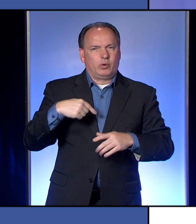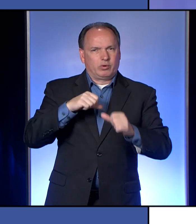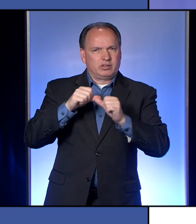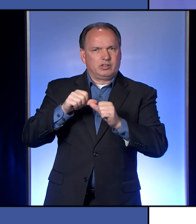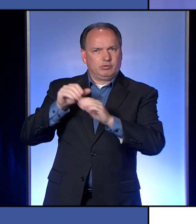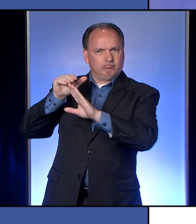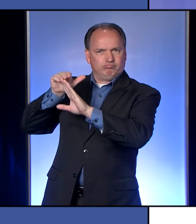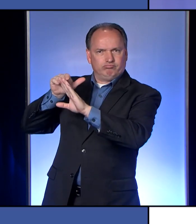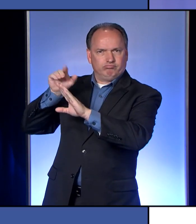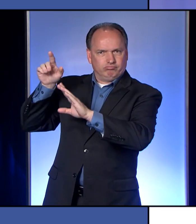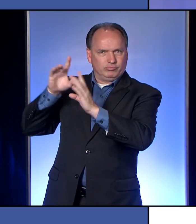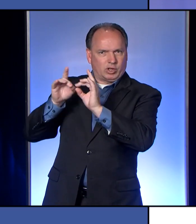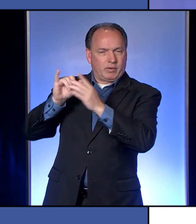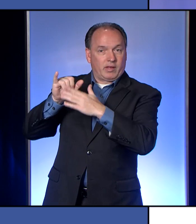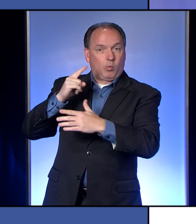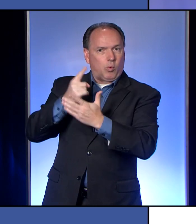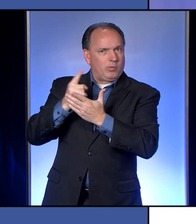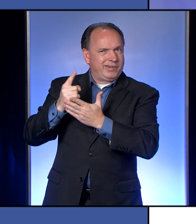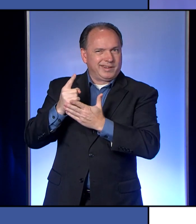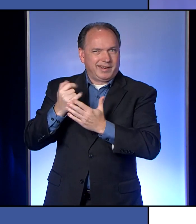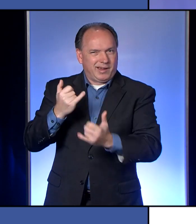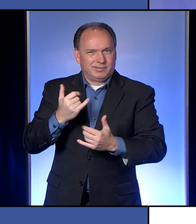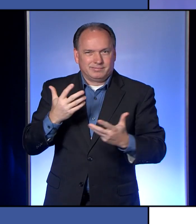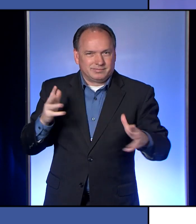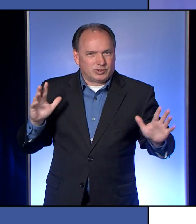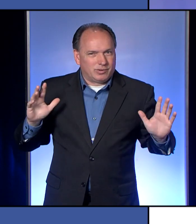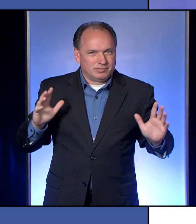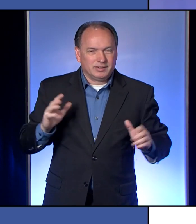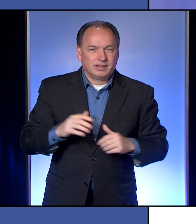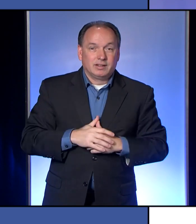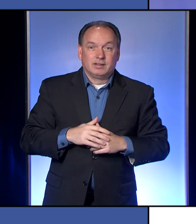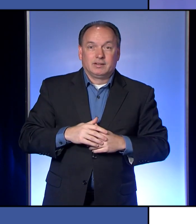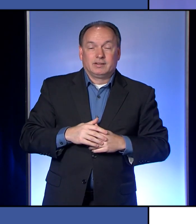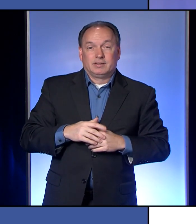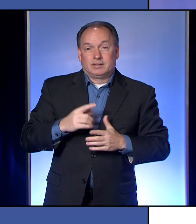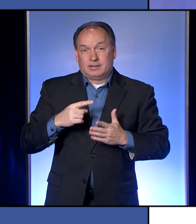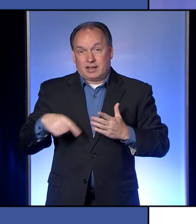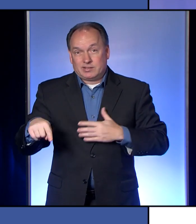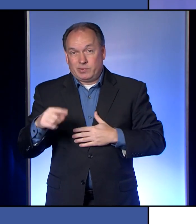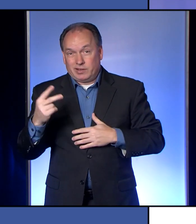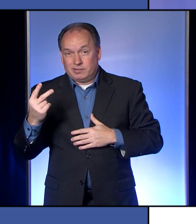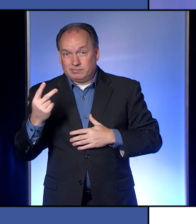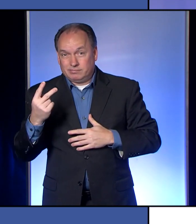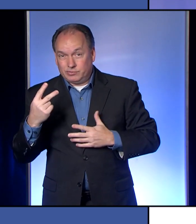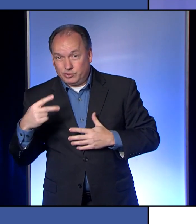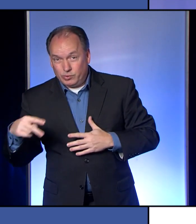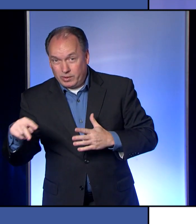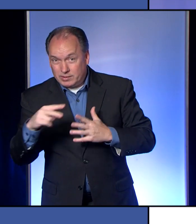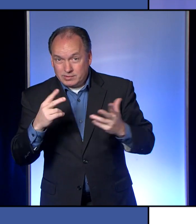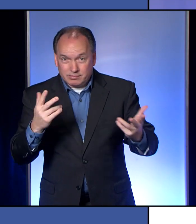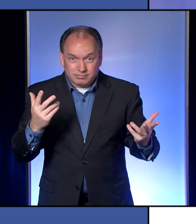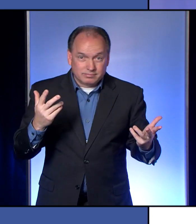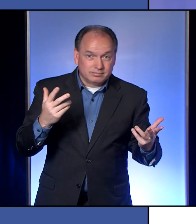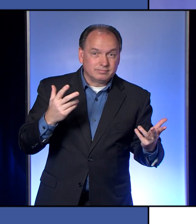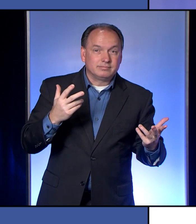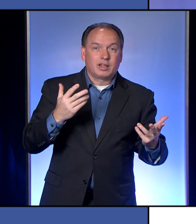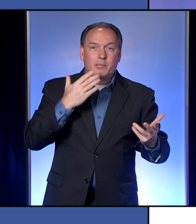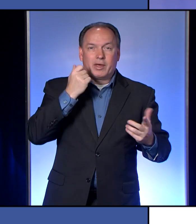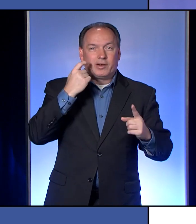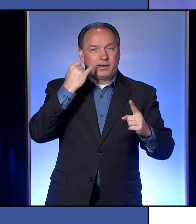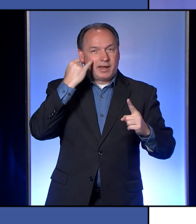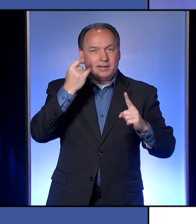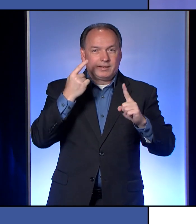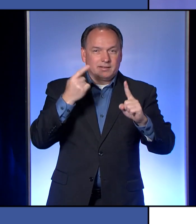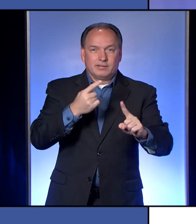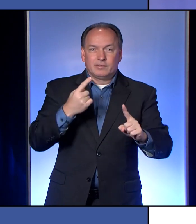that. So we're just 1 week in here. A week from now, we'll be 2 weeks in. I think that'll start to give us a better idea of where we're going